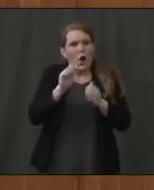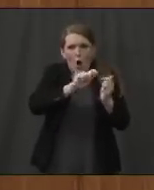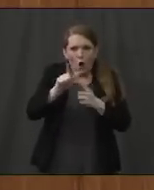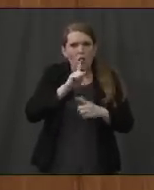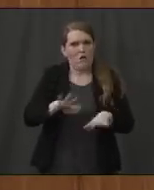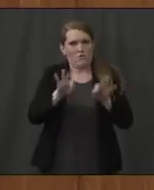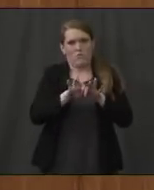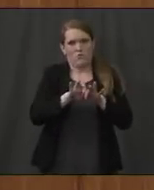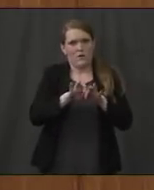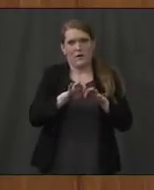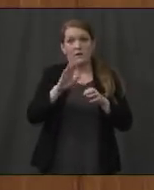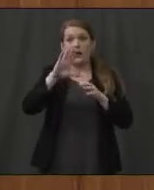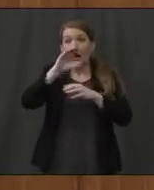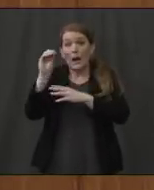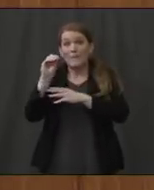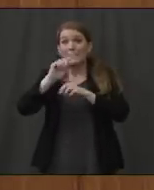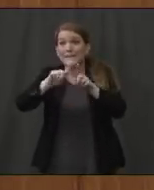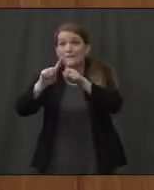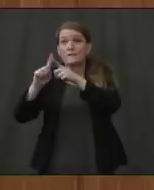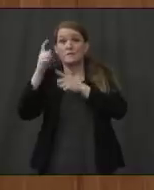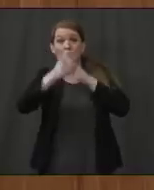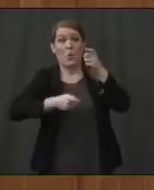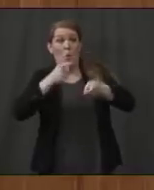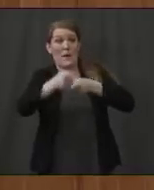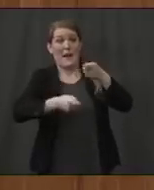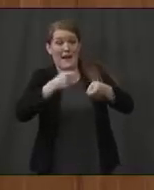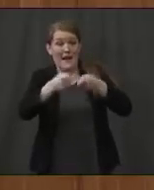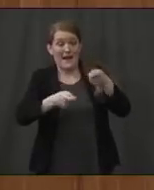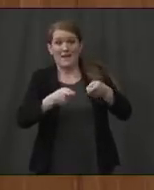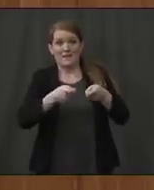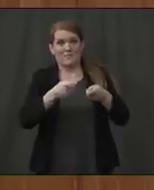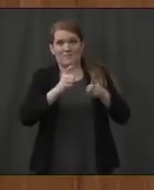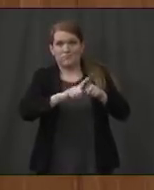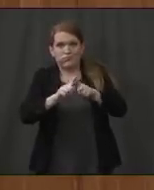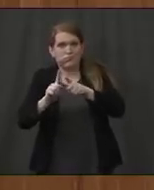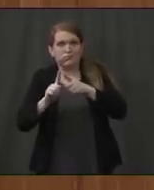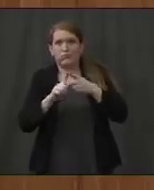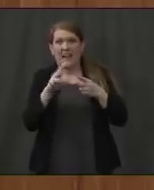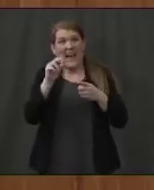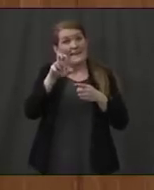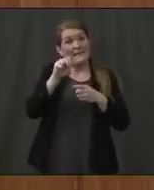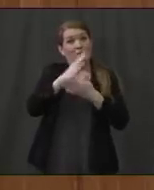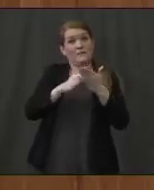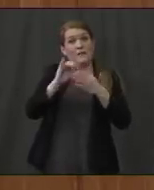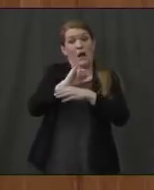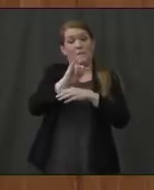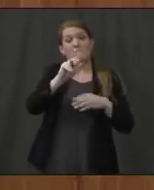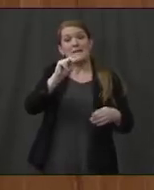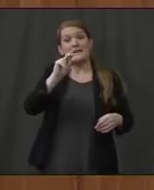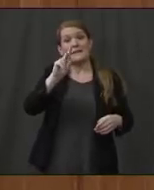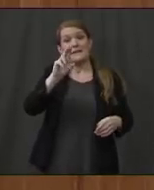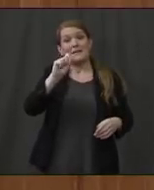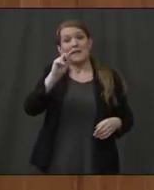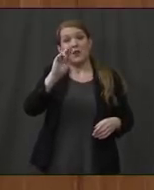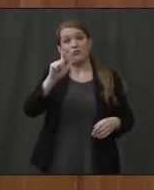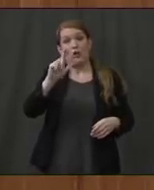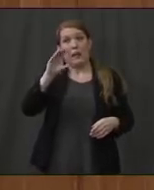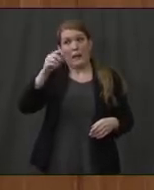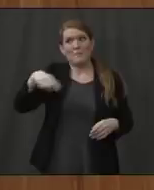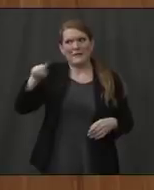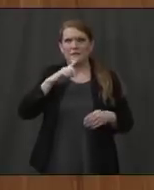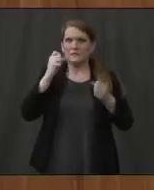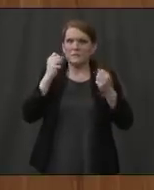critical. The industrial companies, from small, medium to large, are all being extraordinarily generous during this time